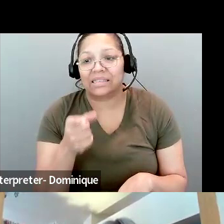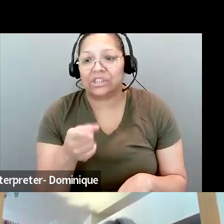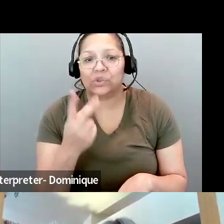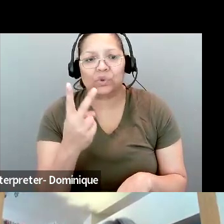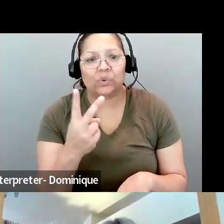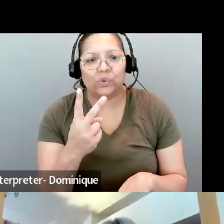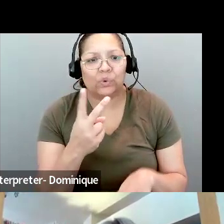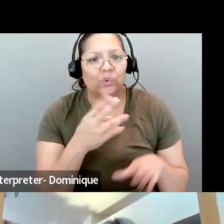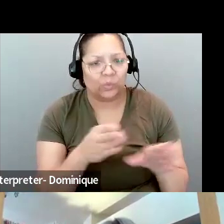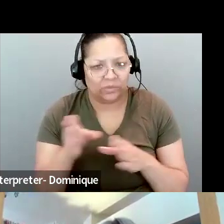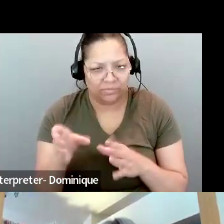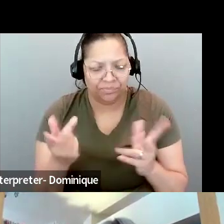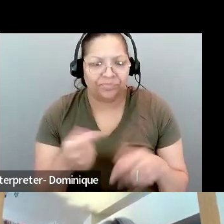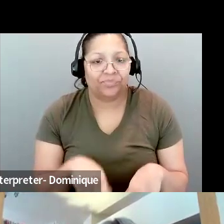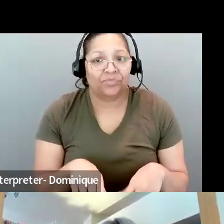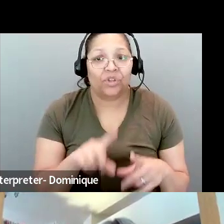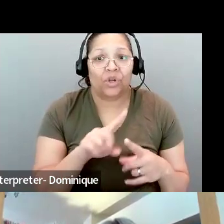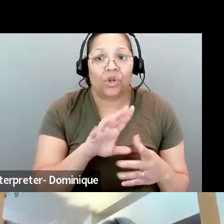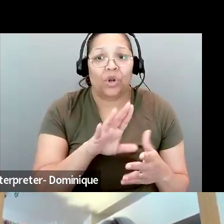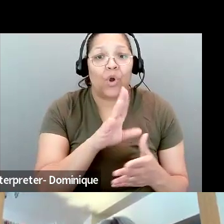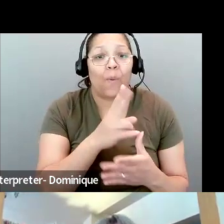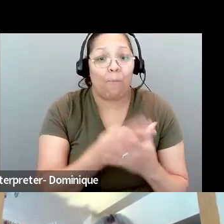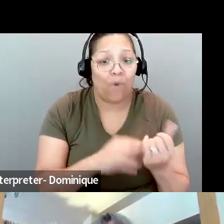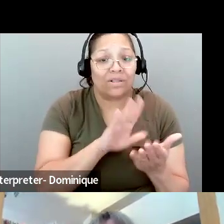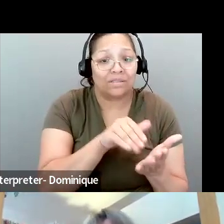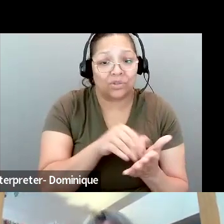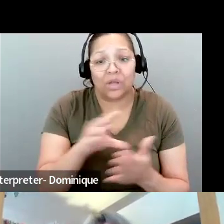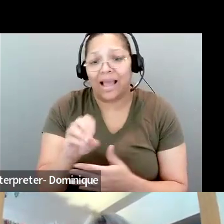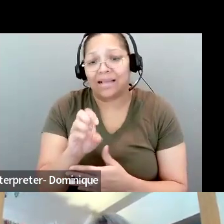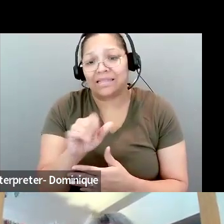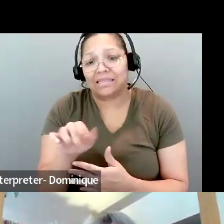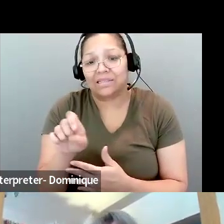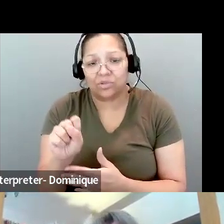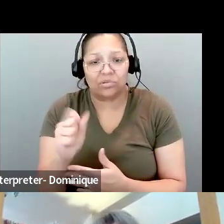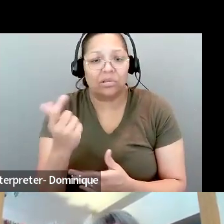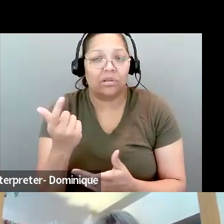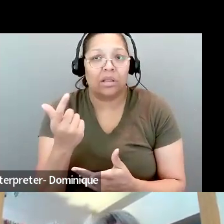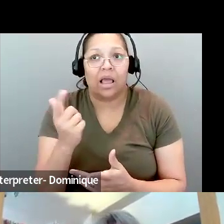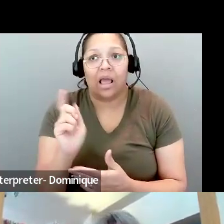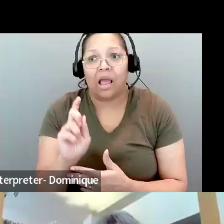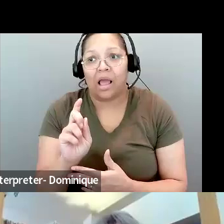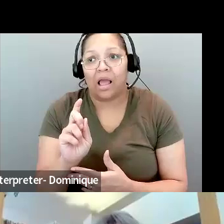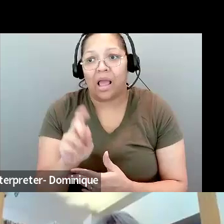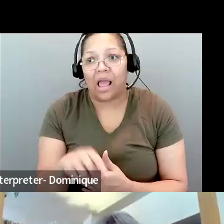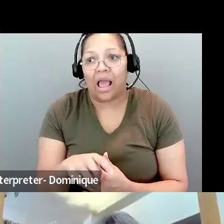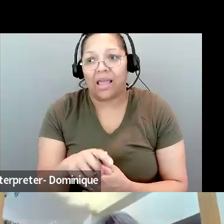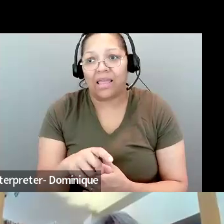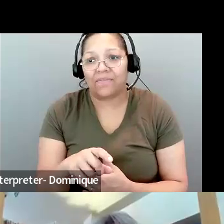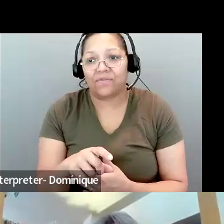because like both centers and silks are having to kind